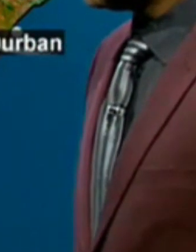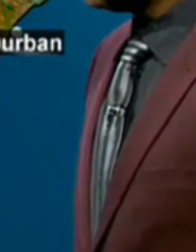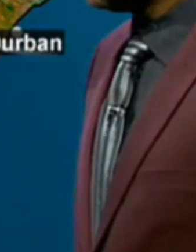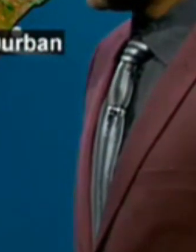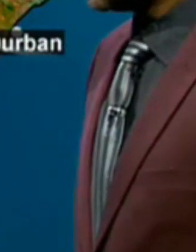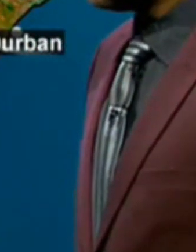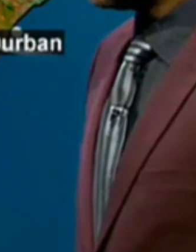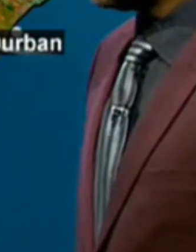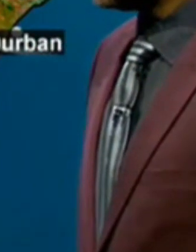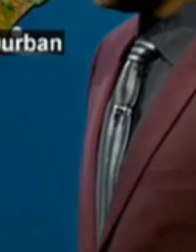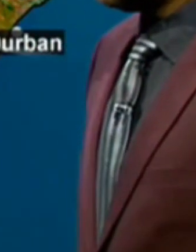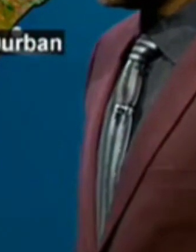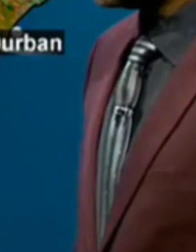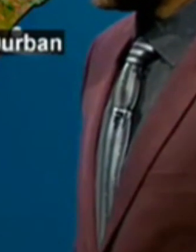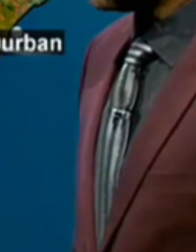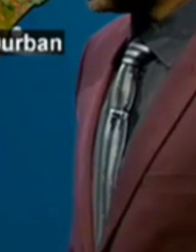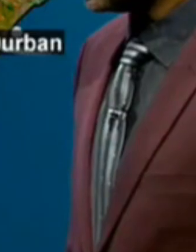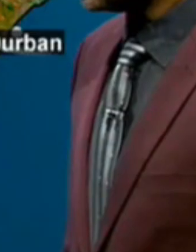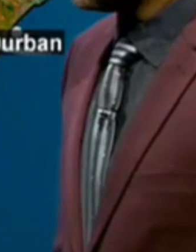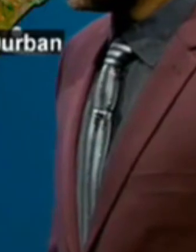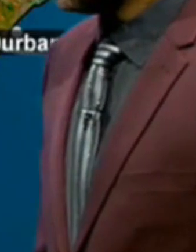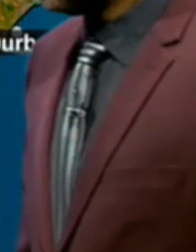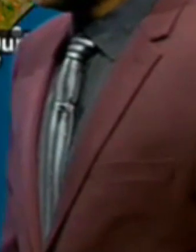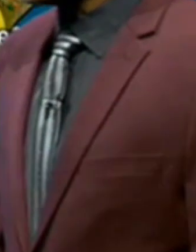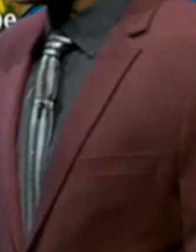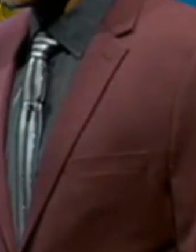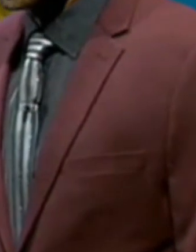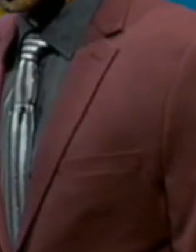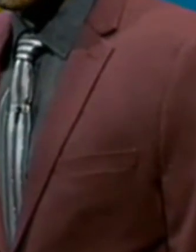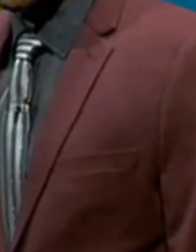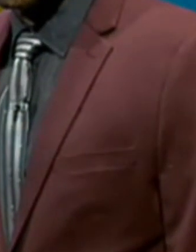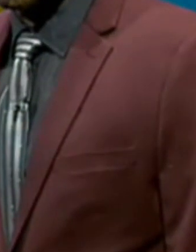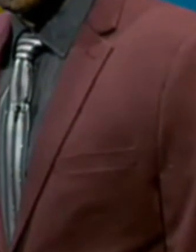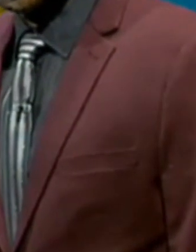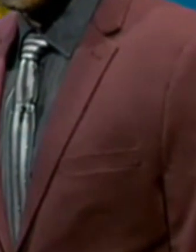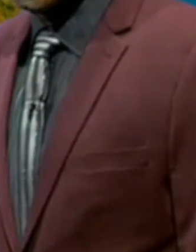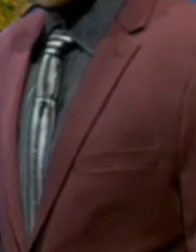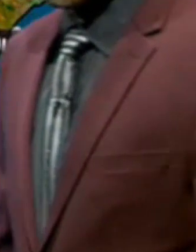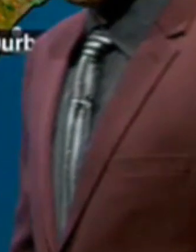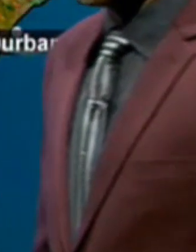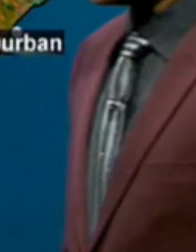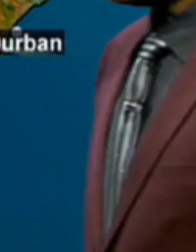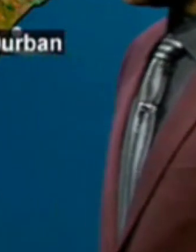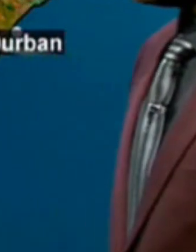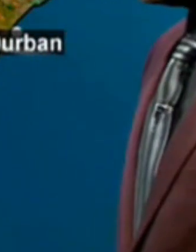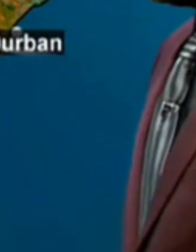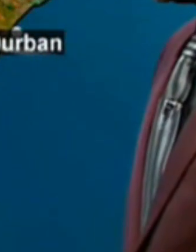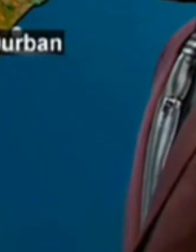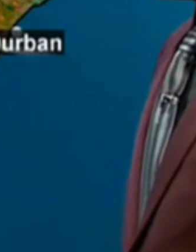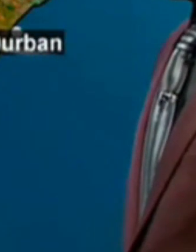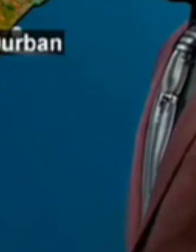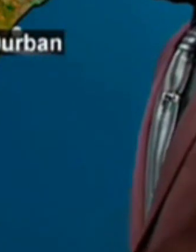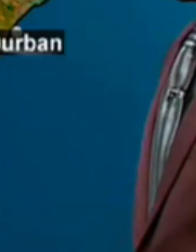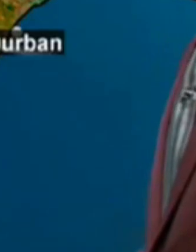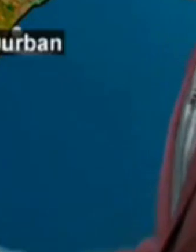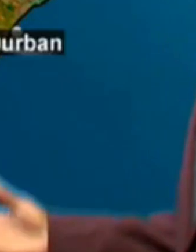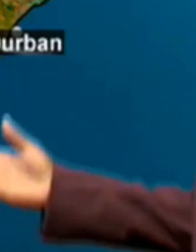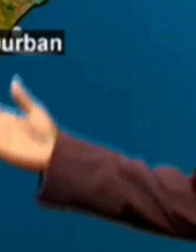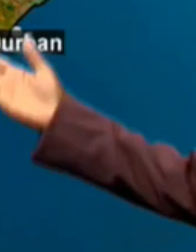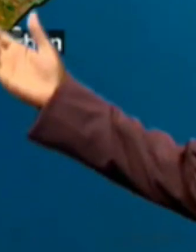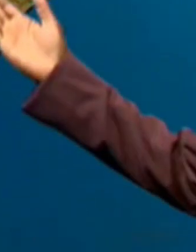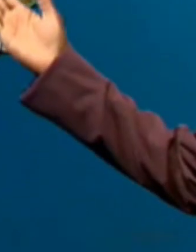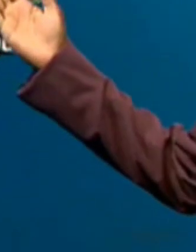tšeo di lego ka Kapa bohlabela magašo ga re otlela ka dikarolong tšeo ba re tla ba tša dikgadima a re tlhokomeleng la ka moswane re sa bona gabotse pula tša matla ka dibe di